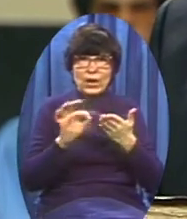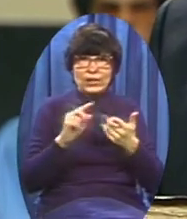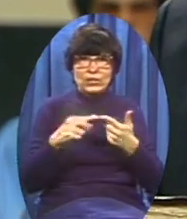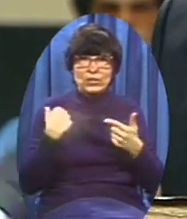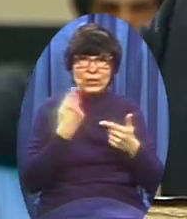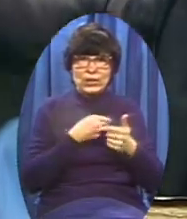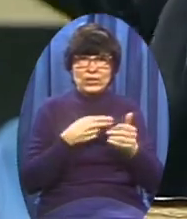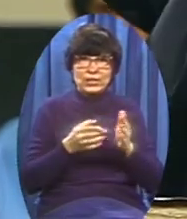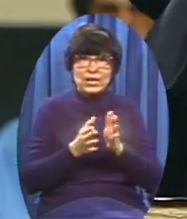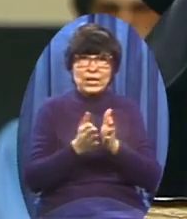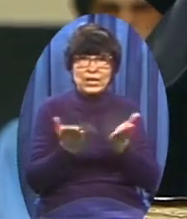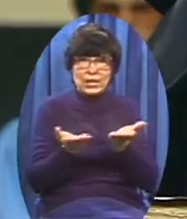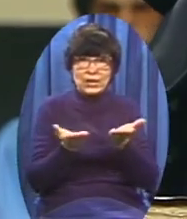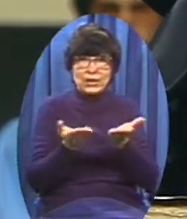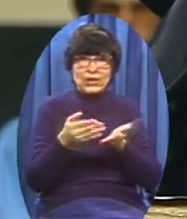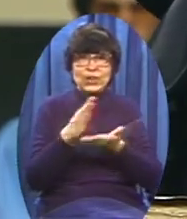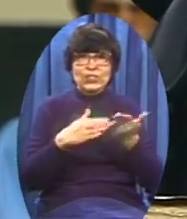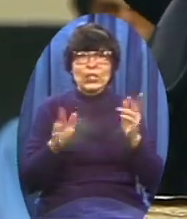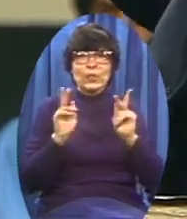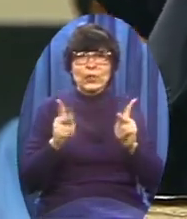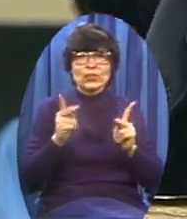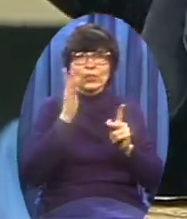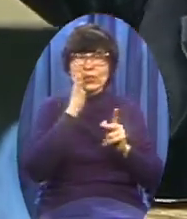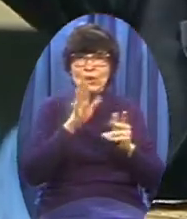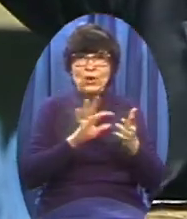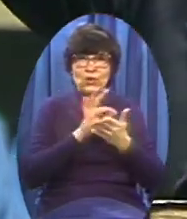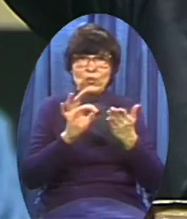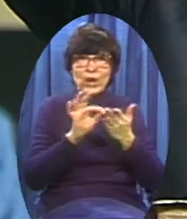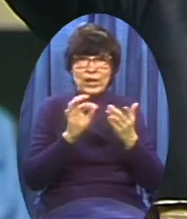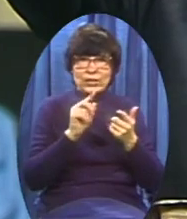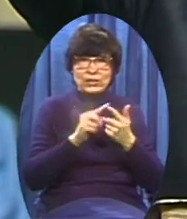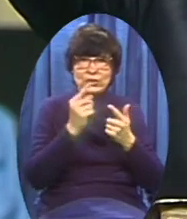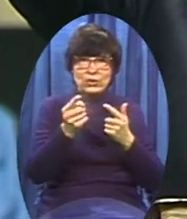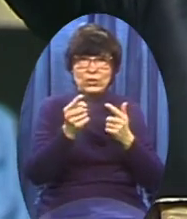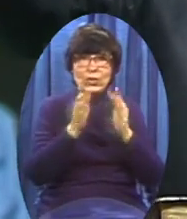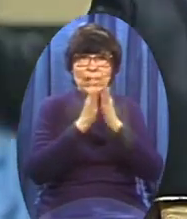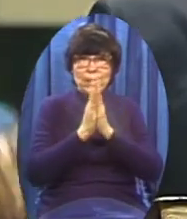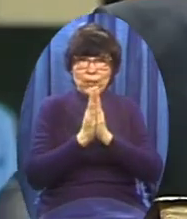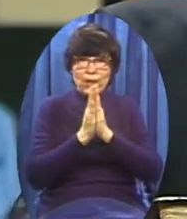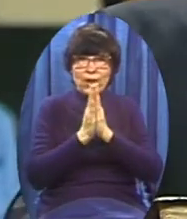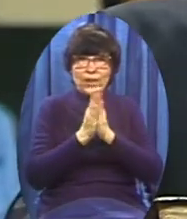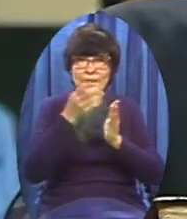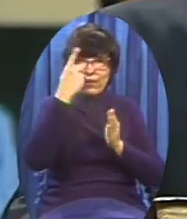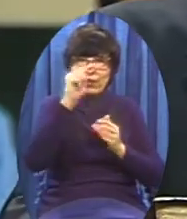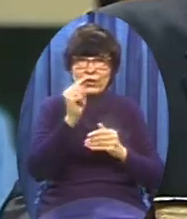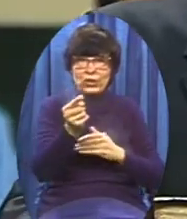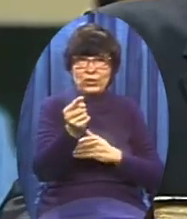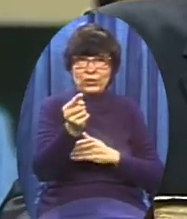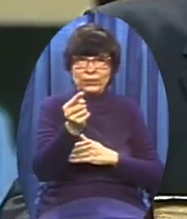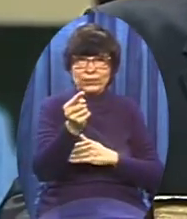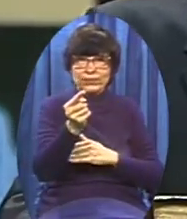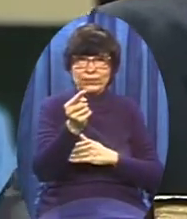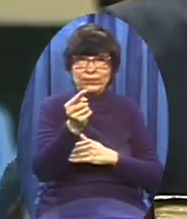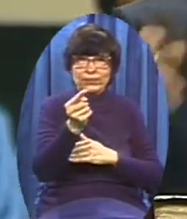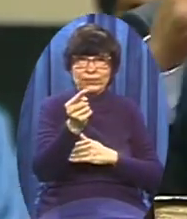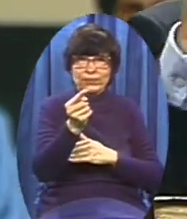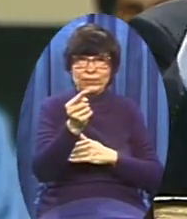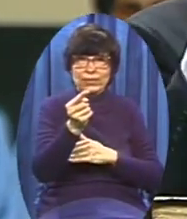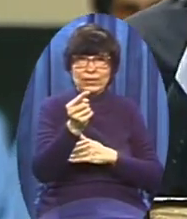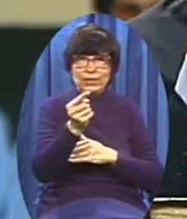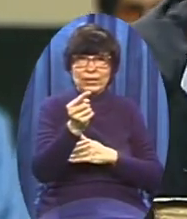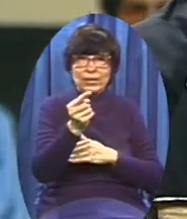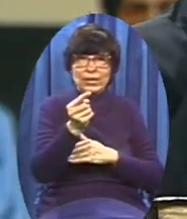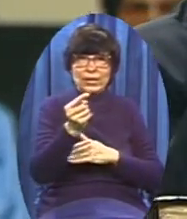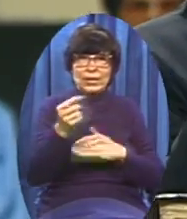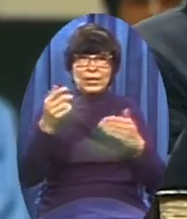confessed. Would you raise your hand?" Just put it up. Don't say a word. Just raise your hand. All right, as we stand to sing this invitation number,